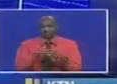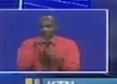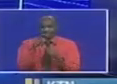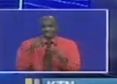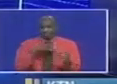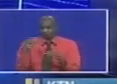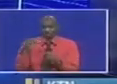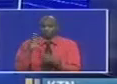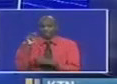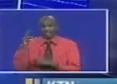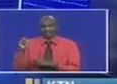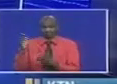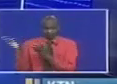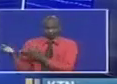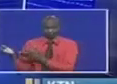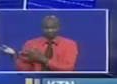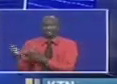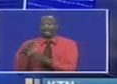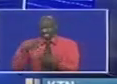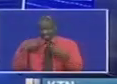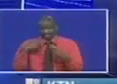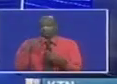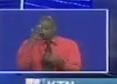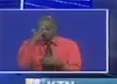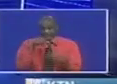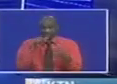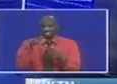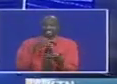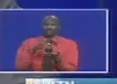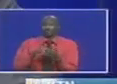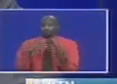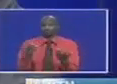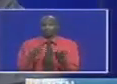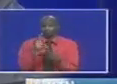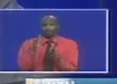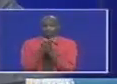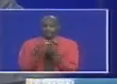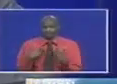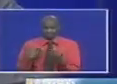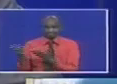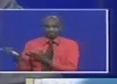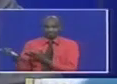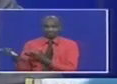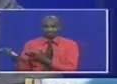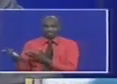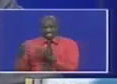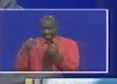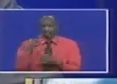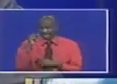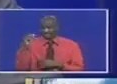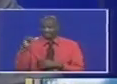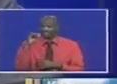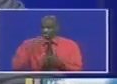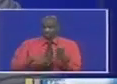to Ben now, who's going to let us know a little bit more about this situation. Right, Nancy, still on that note,